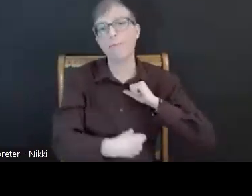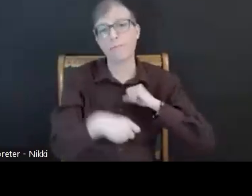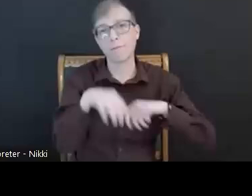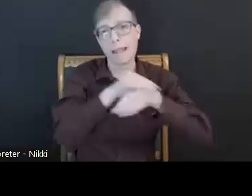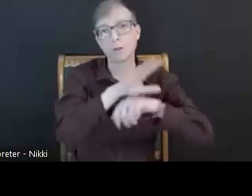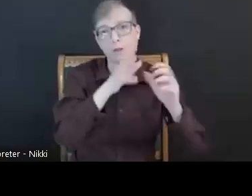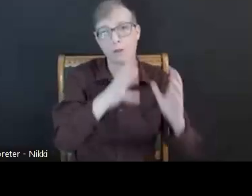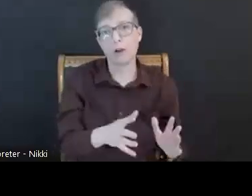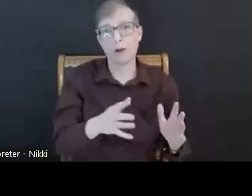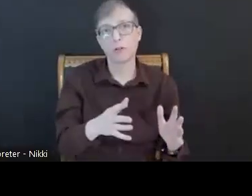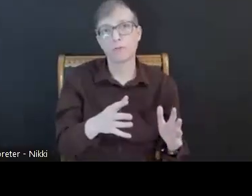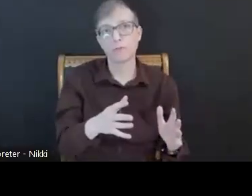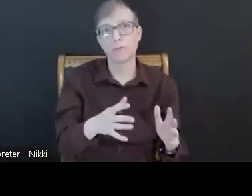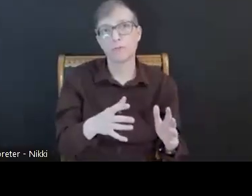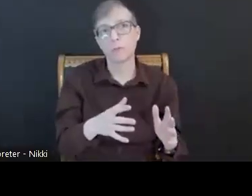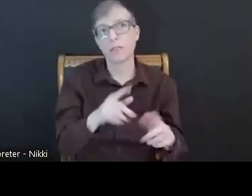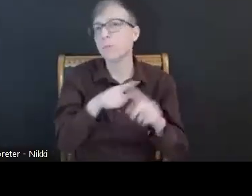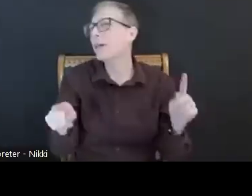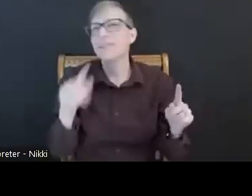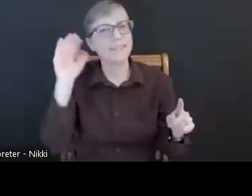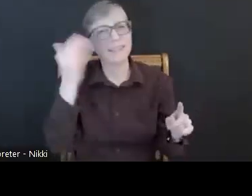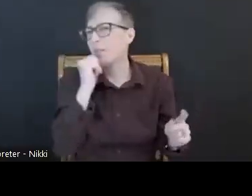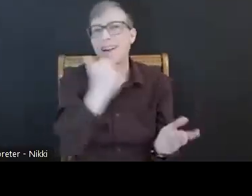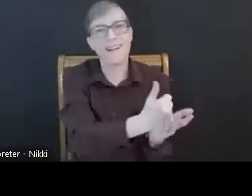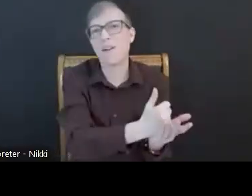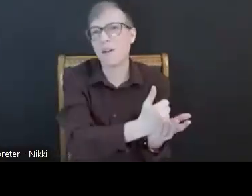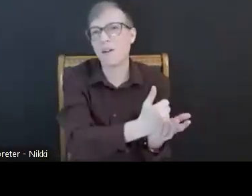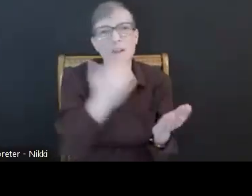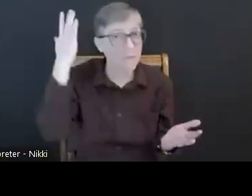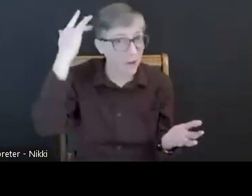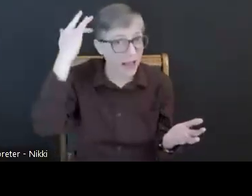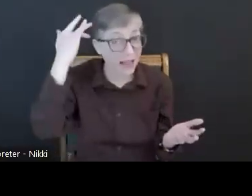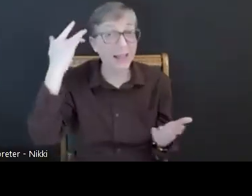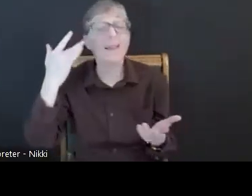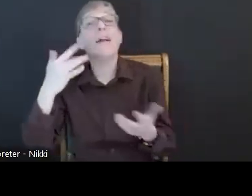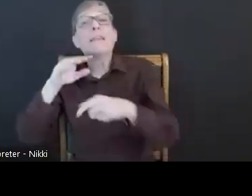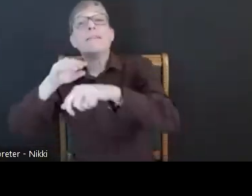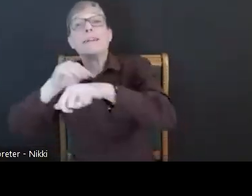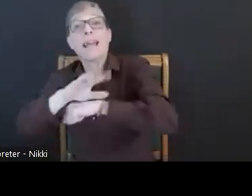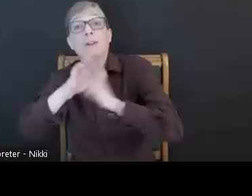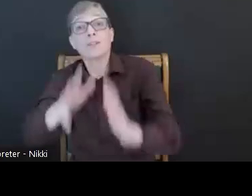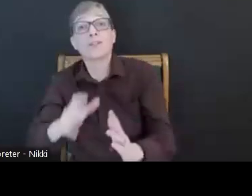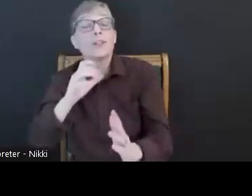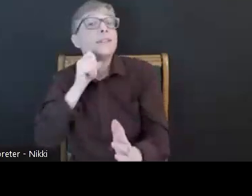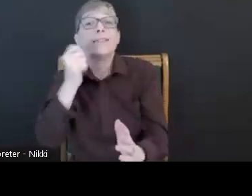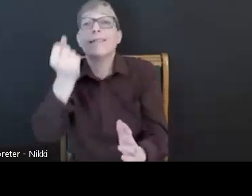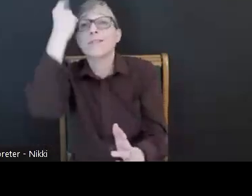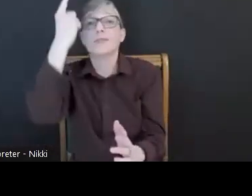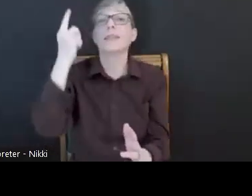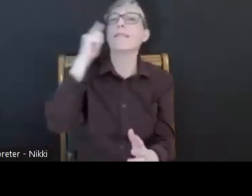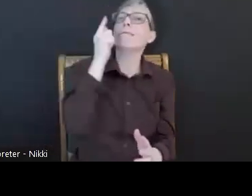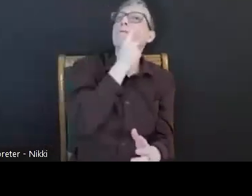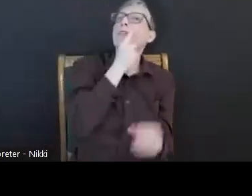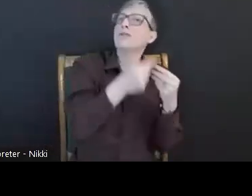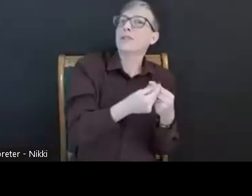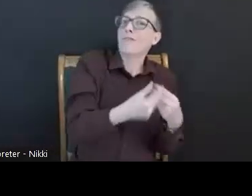of vision. But it really wasn't helpful because the person didn't have any specific knowledge about what it was like to live with vision loss. You know, it's different